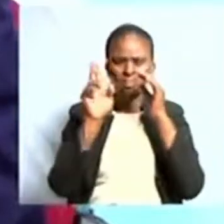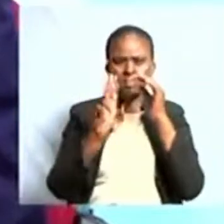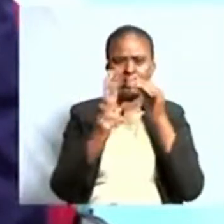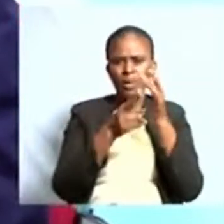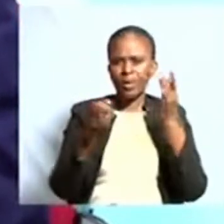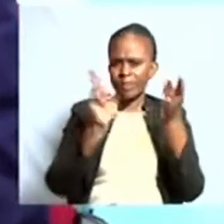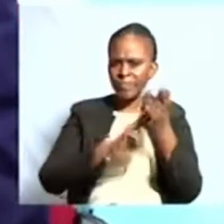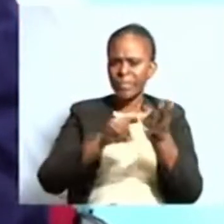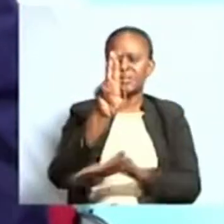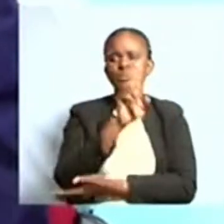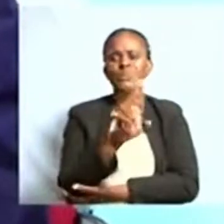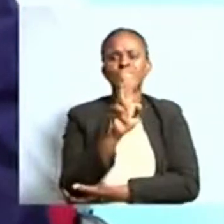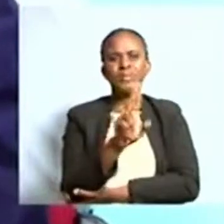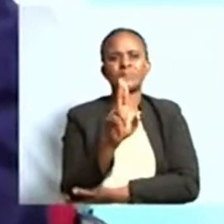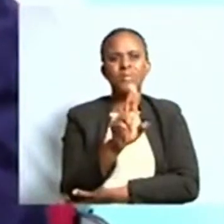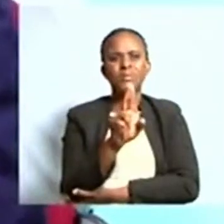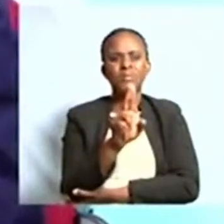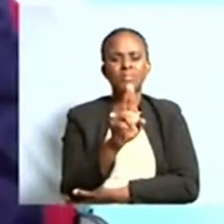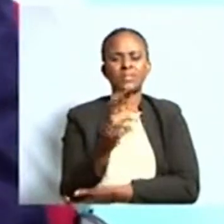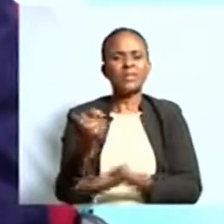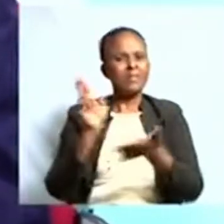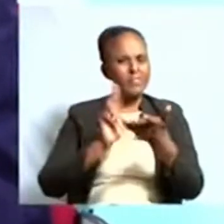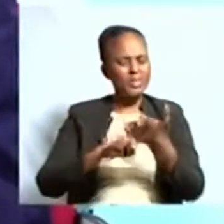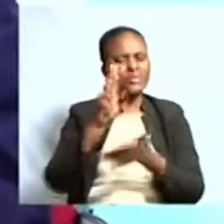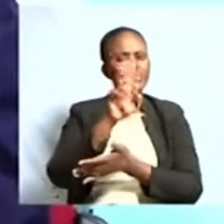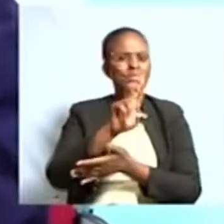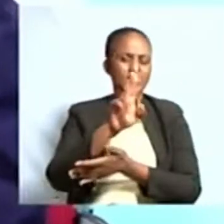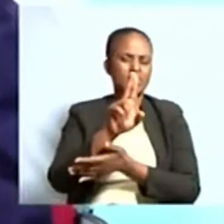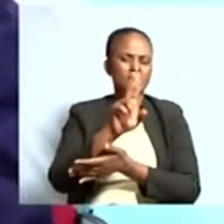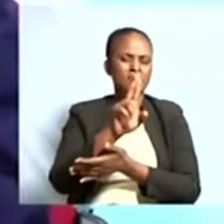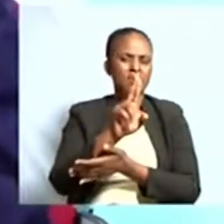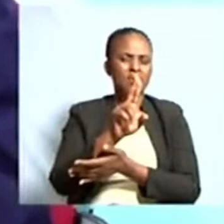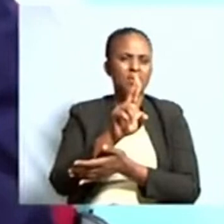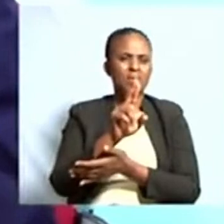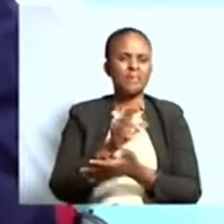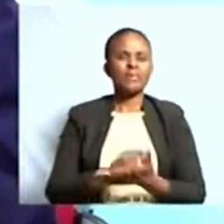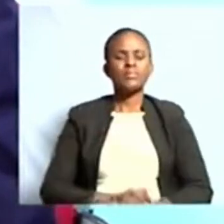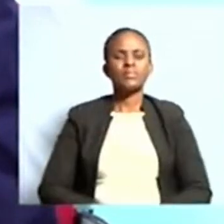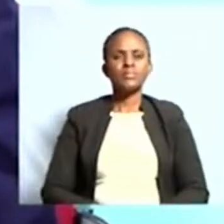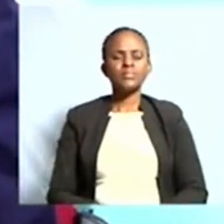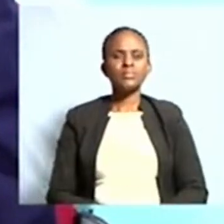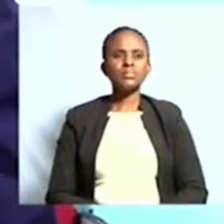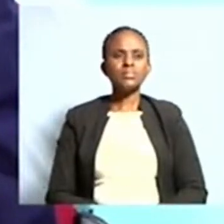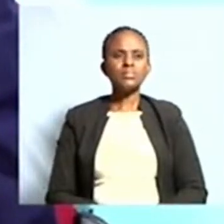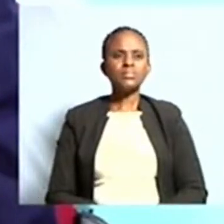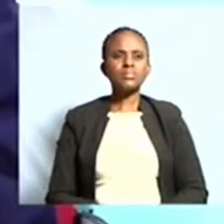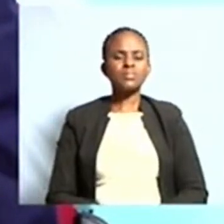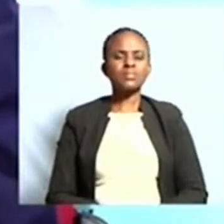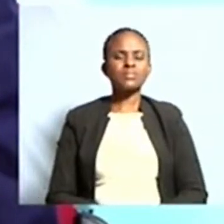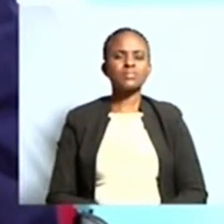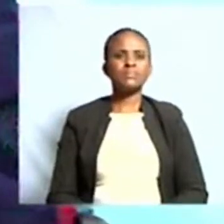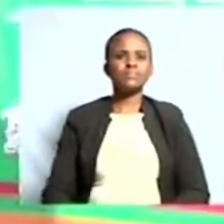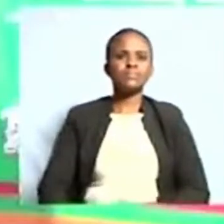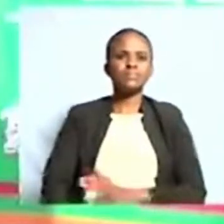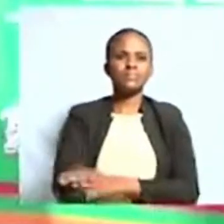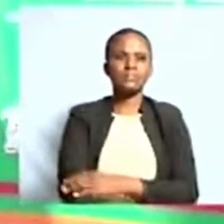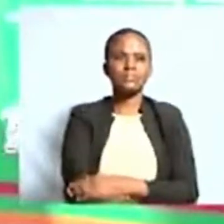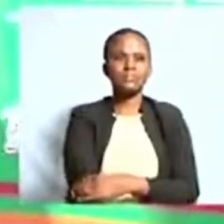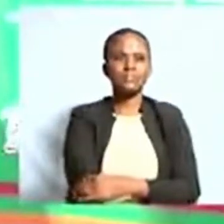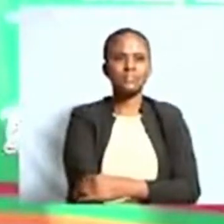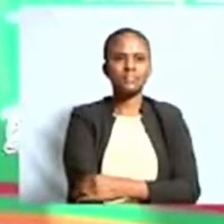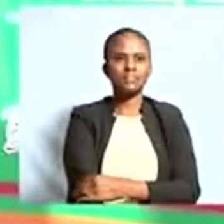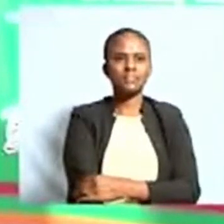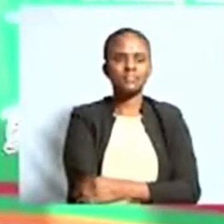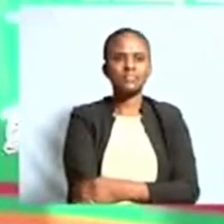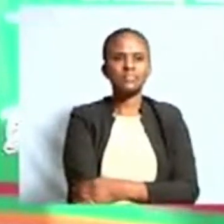Recycling, it's common now being called recycling for reuse. Okay, let's look at the